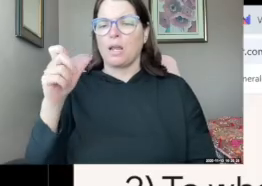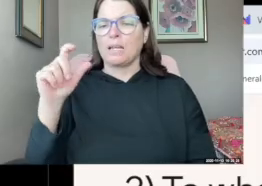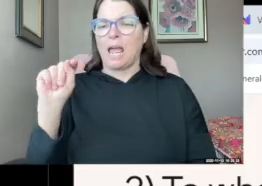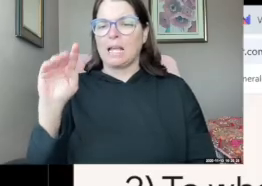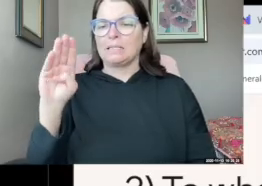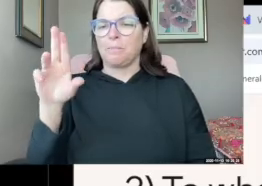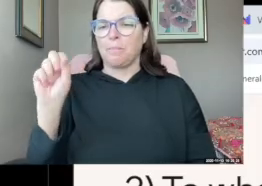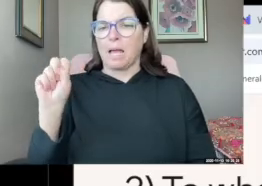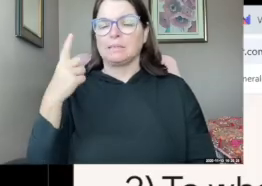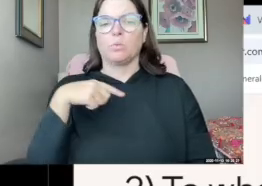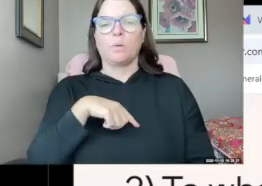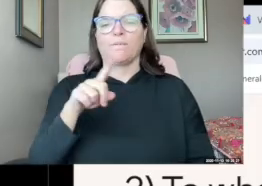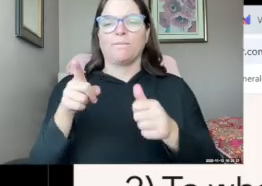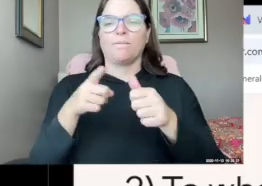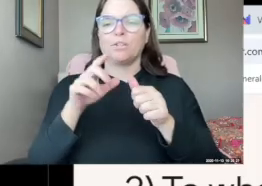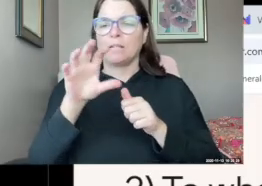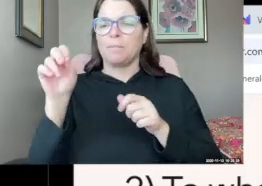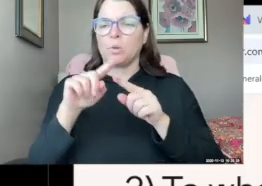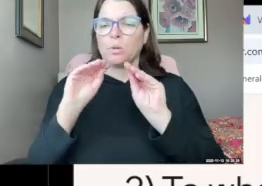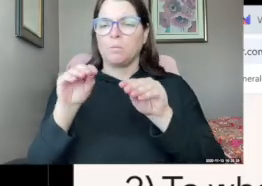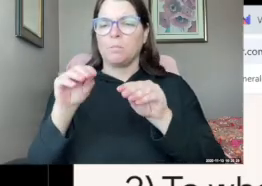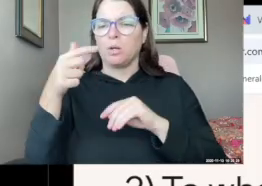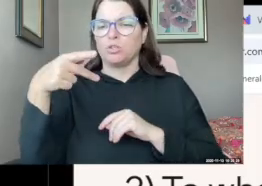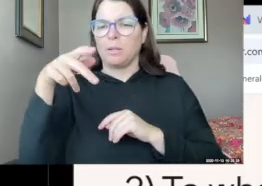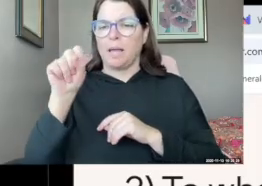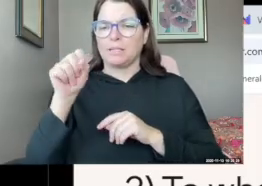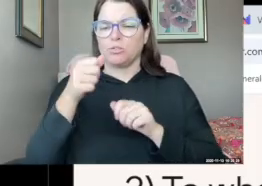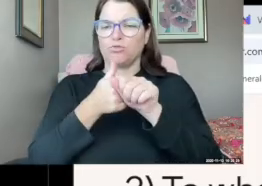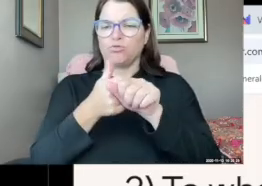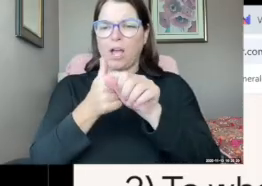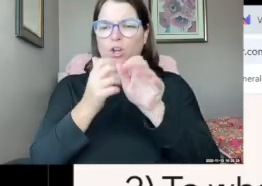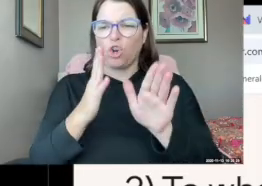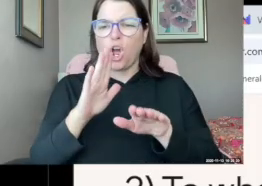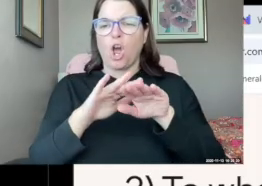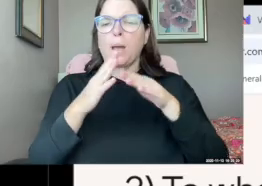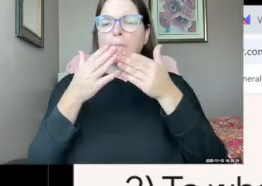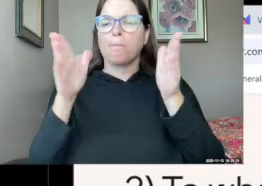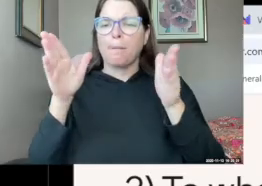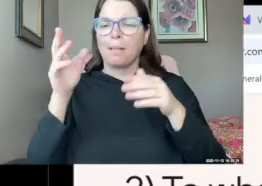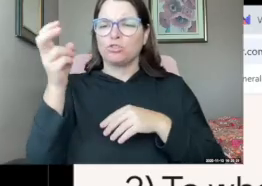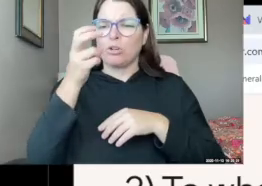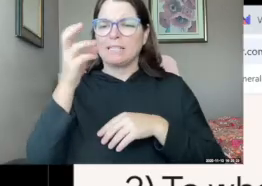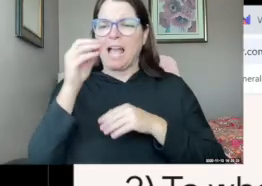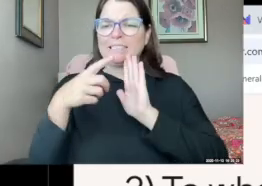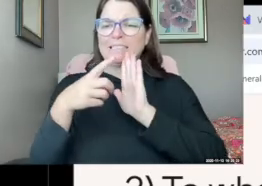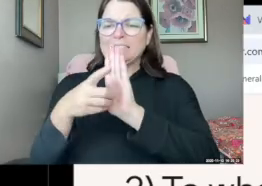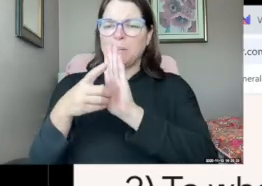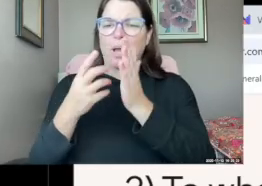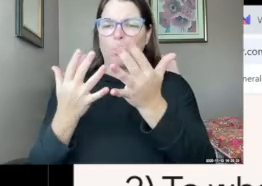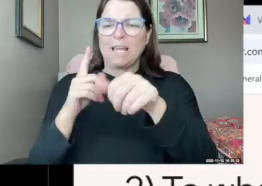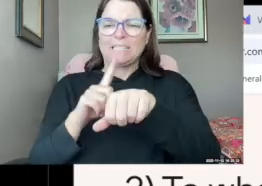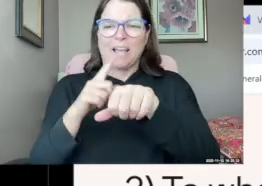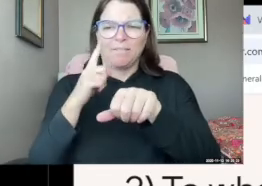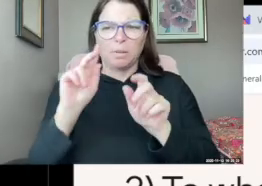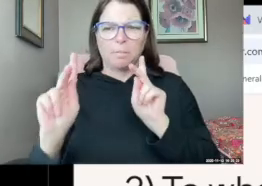called NextBus, and we were the first company to put GPS trackers on public transit vehicles and display waiting